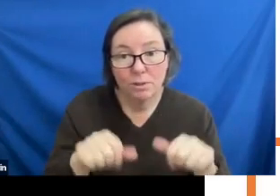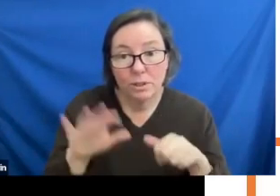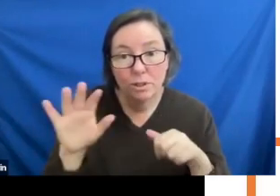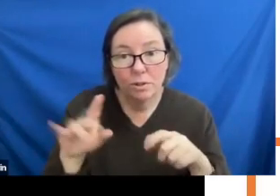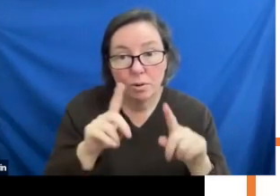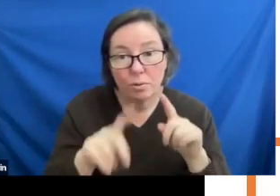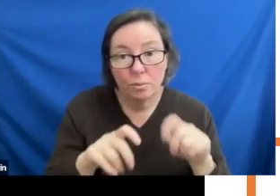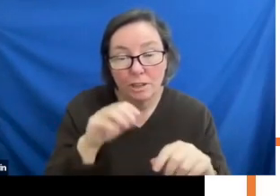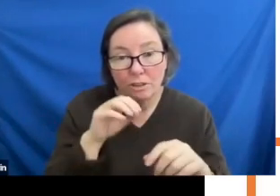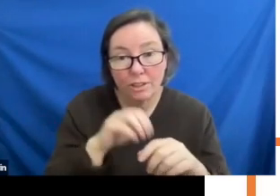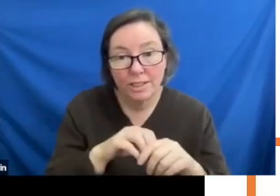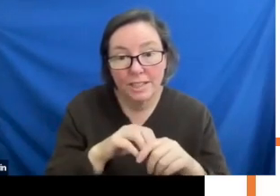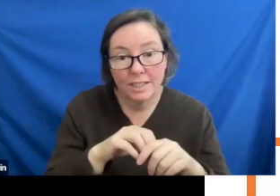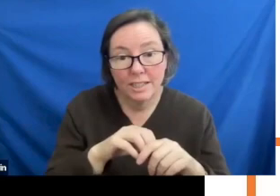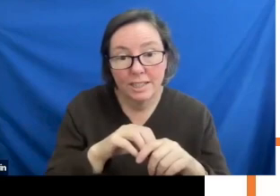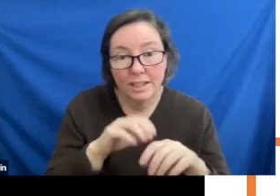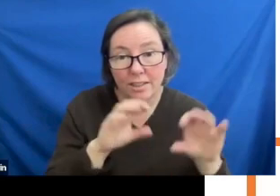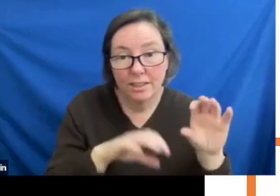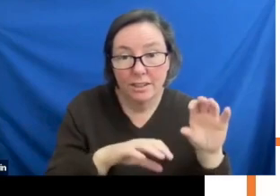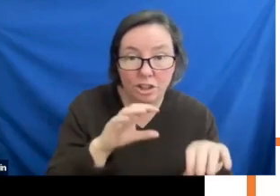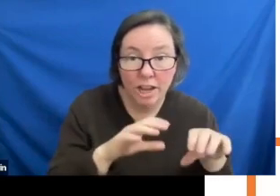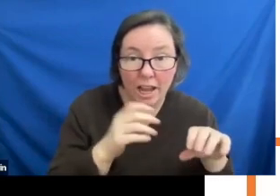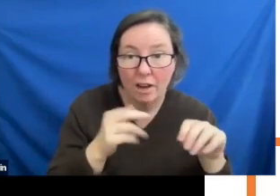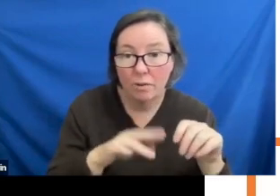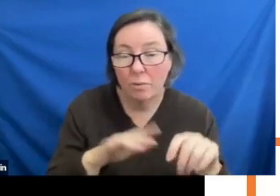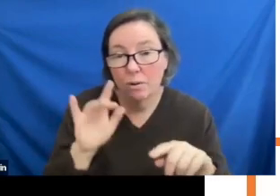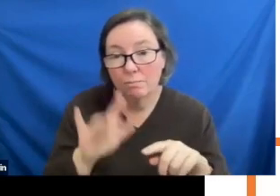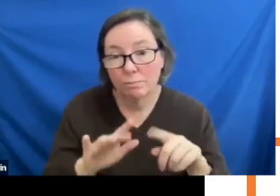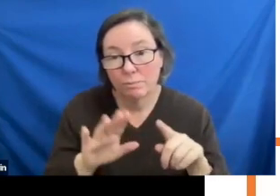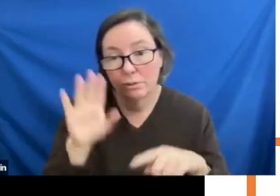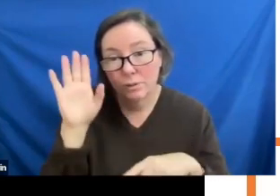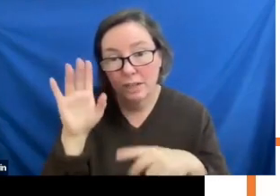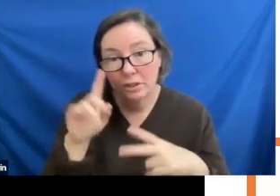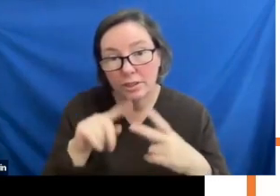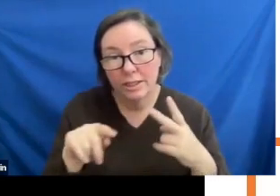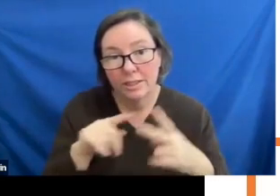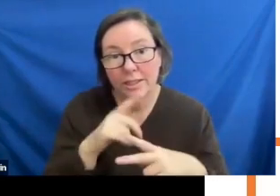the into the chat, or you can raise your hand as Joe